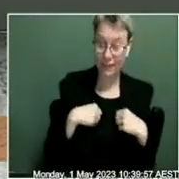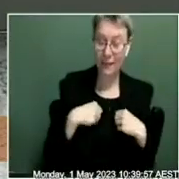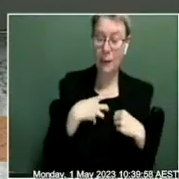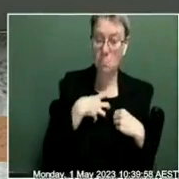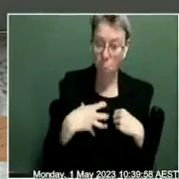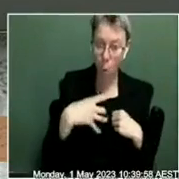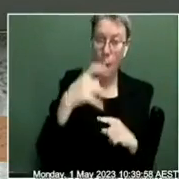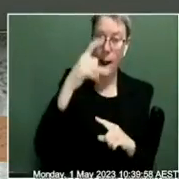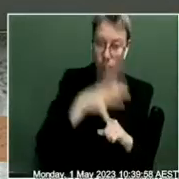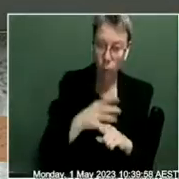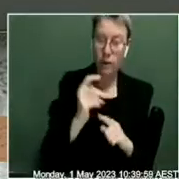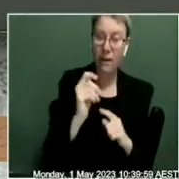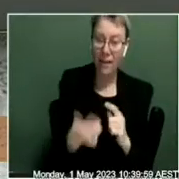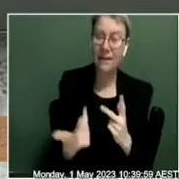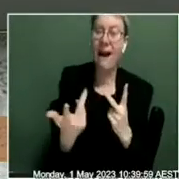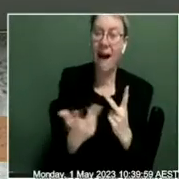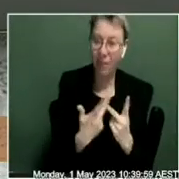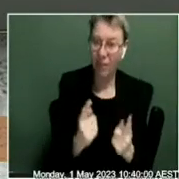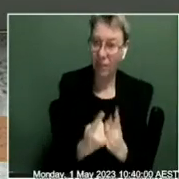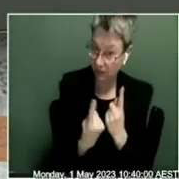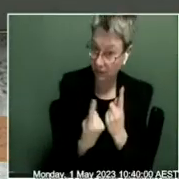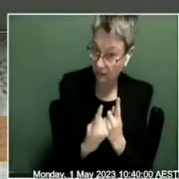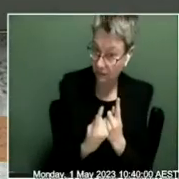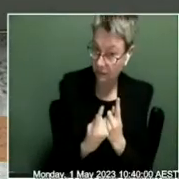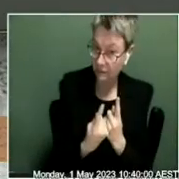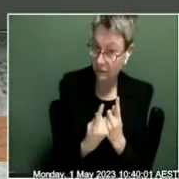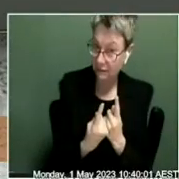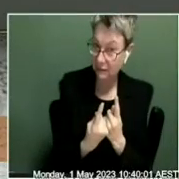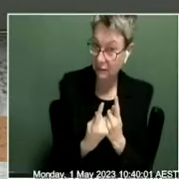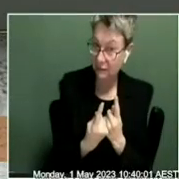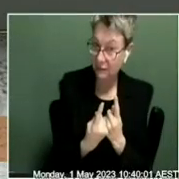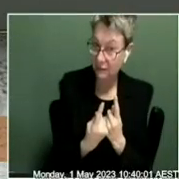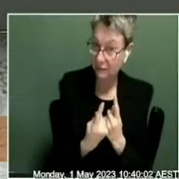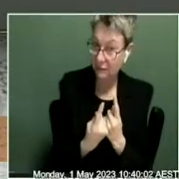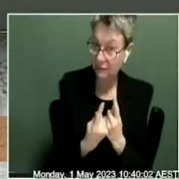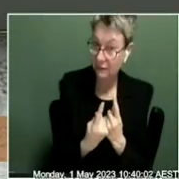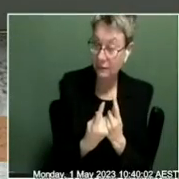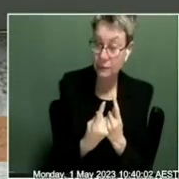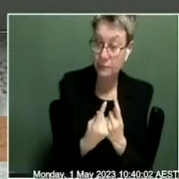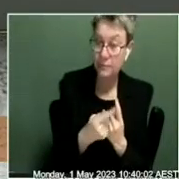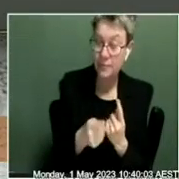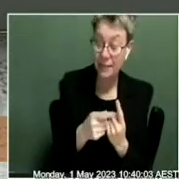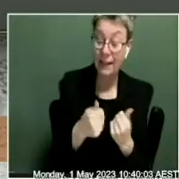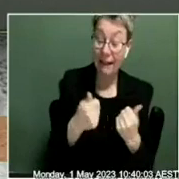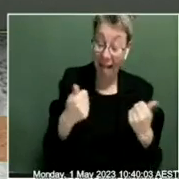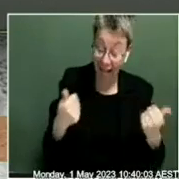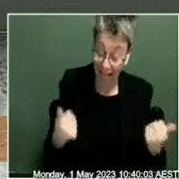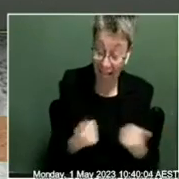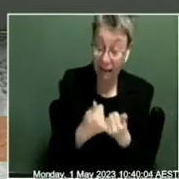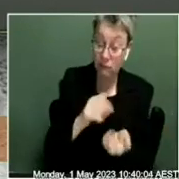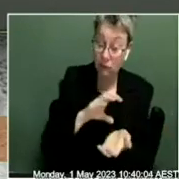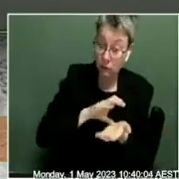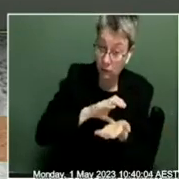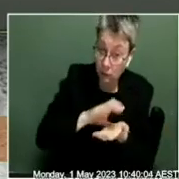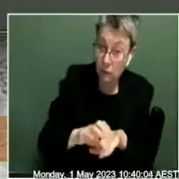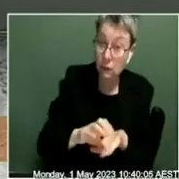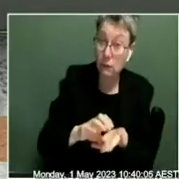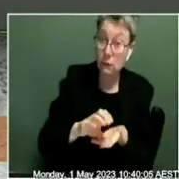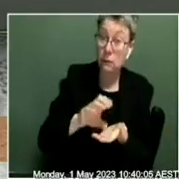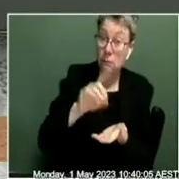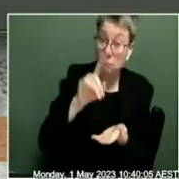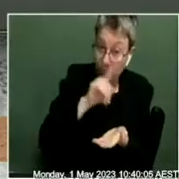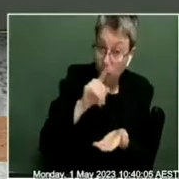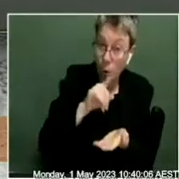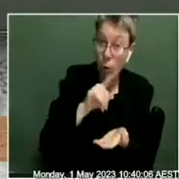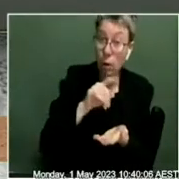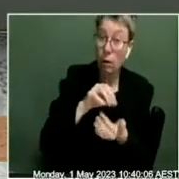adequate resourcing will end up being the most important of all the factors in the success of this